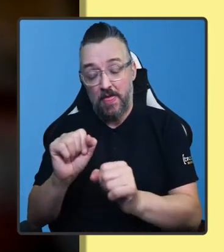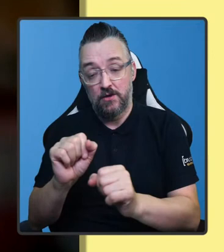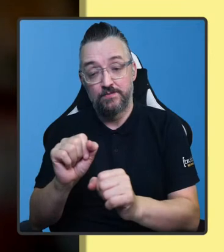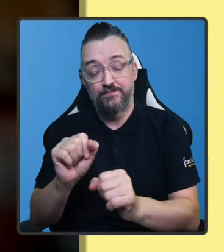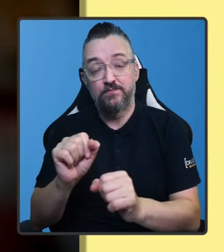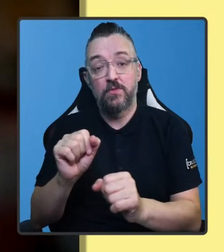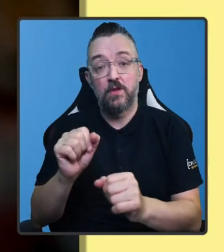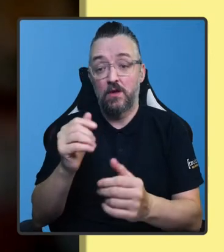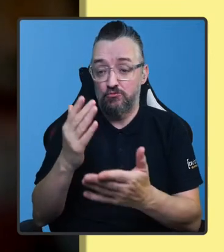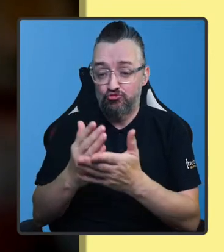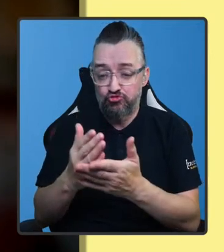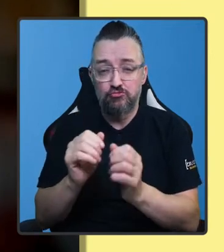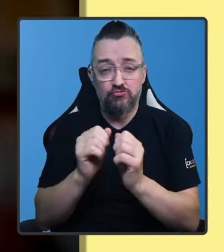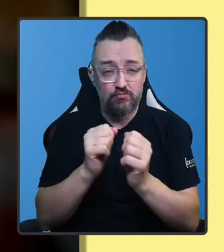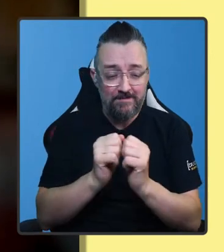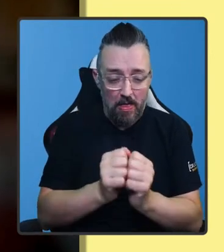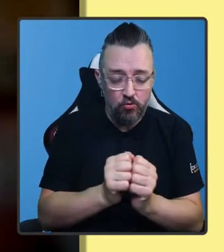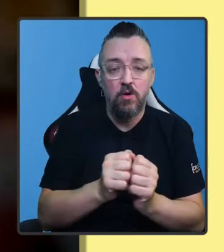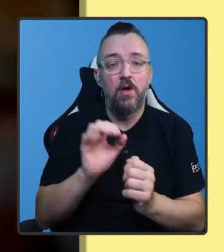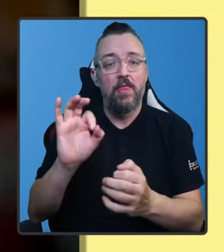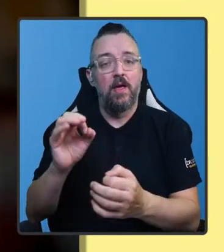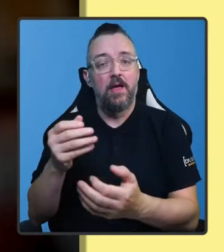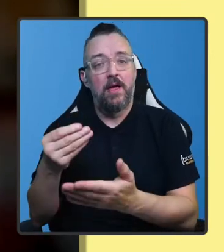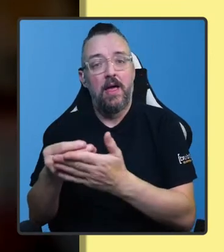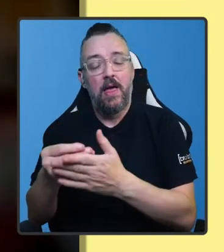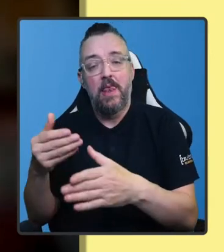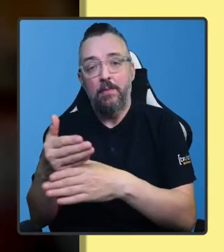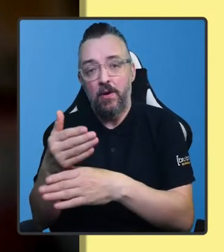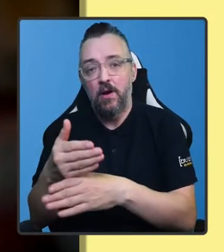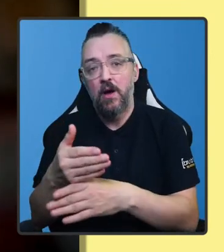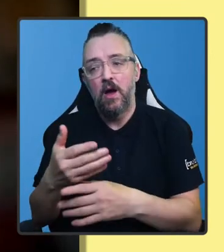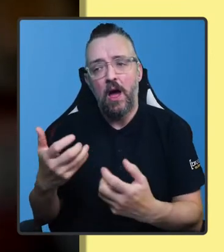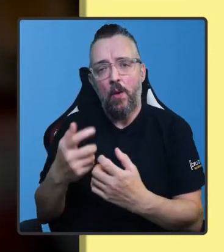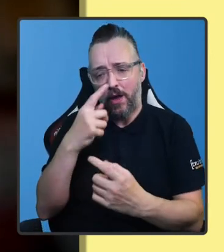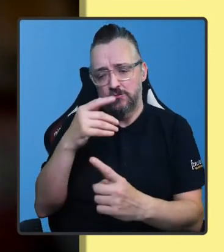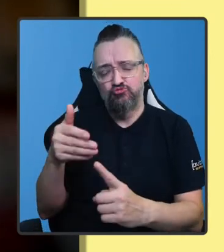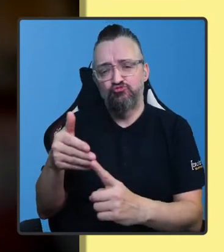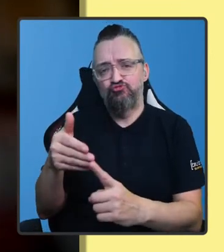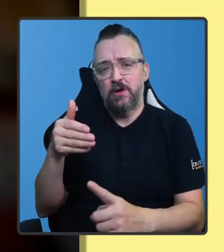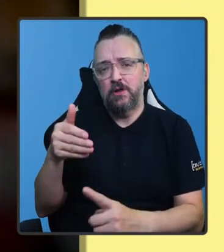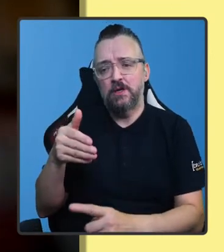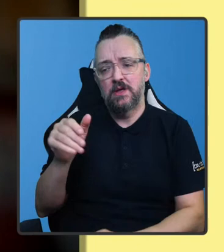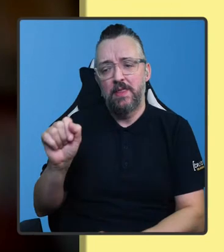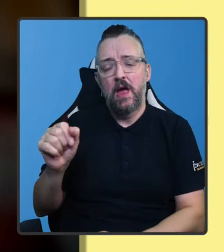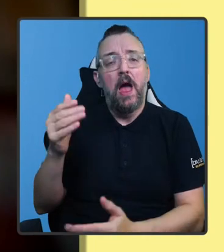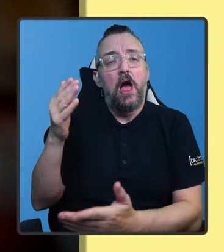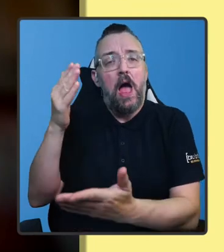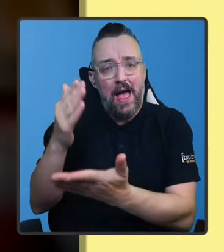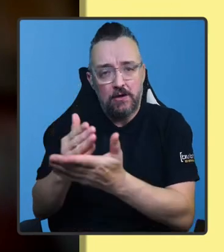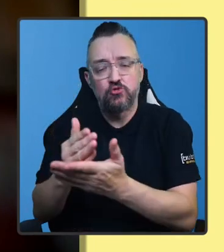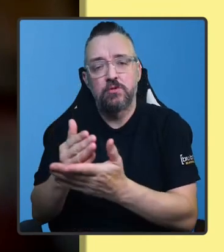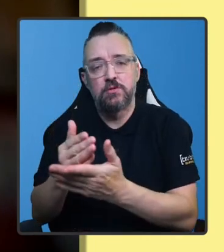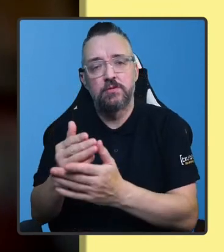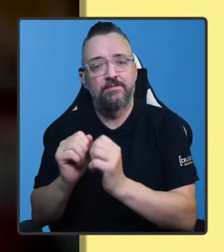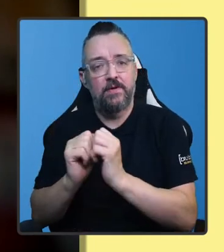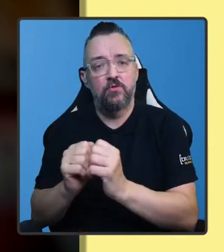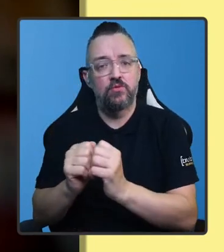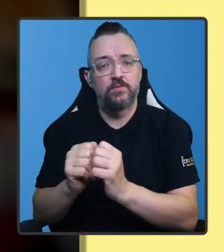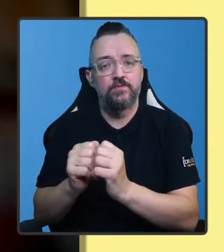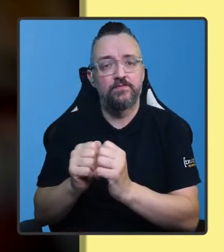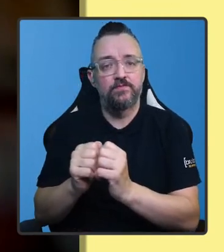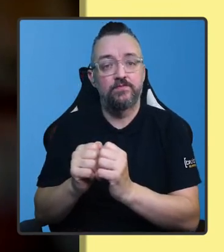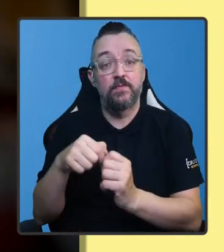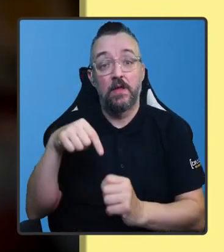labour to the country can we begin to recognise its value to the wealth and prosperity of our nation. This